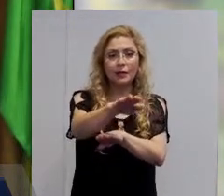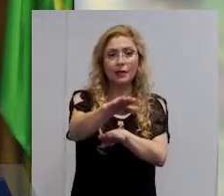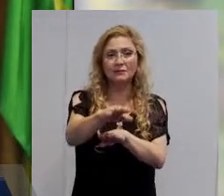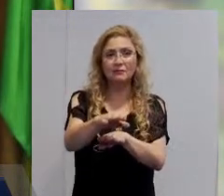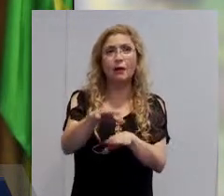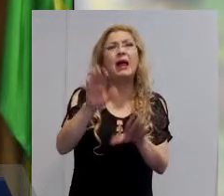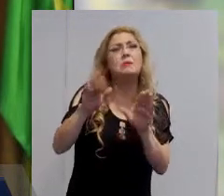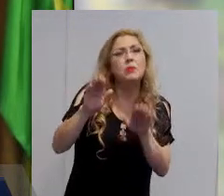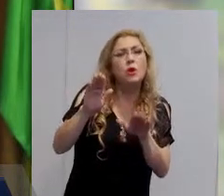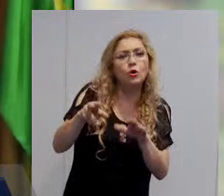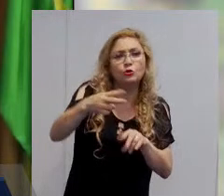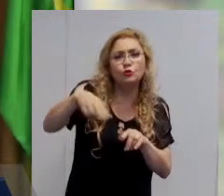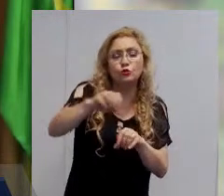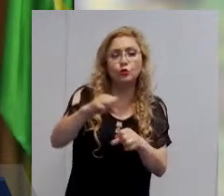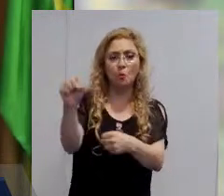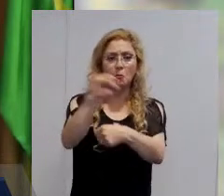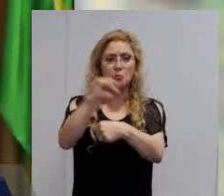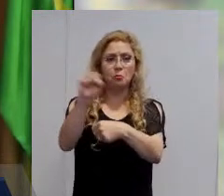also because,